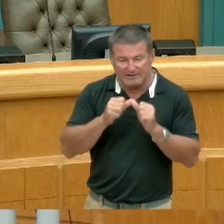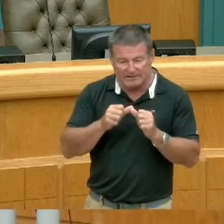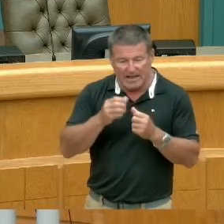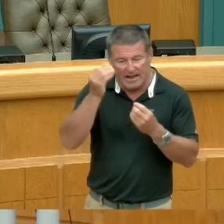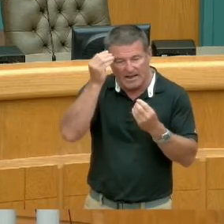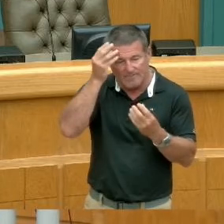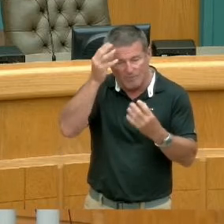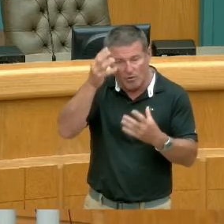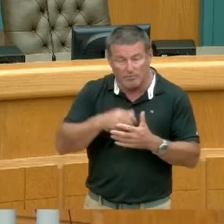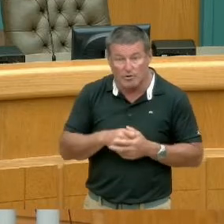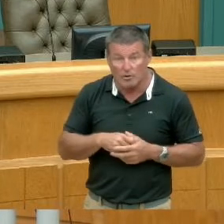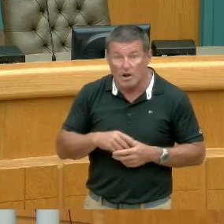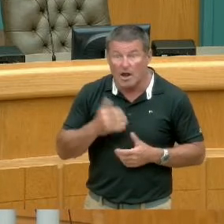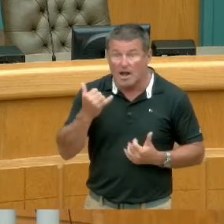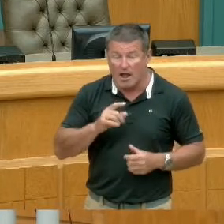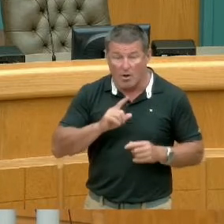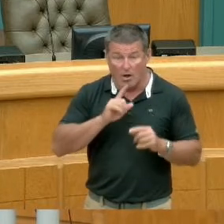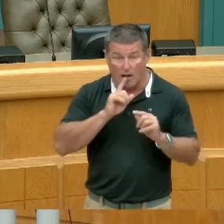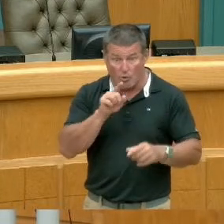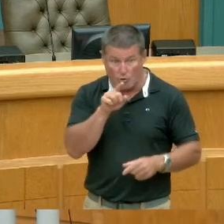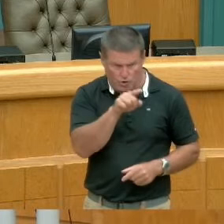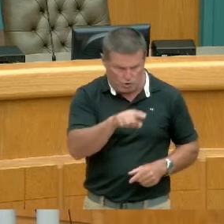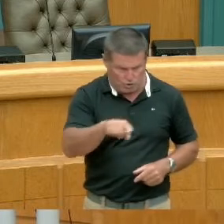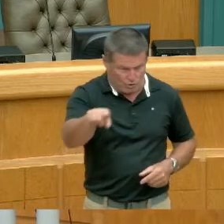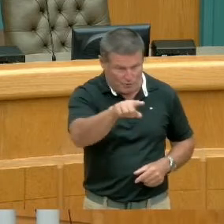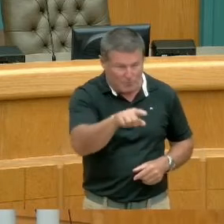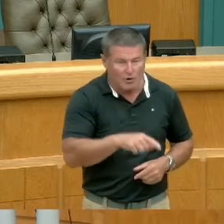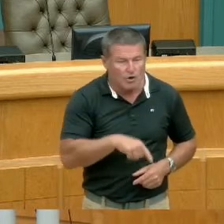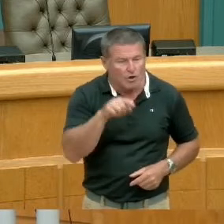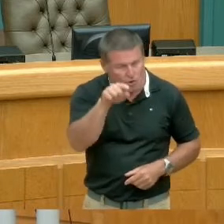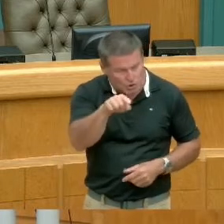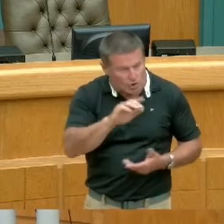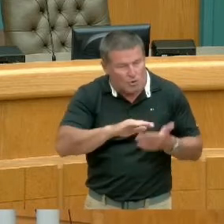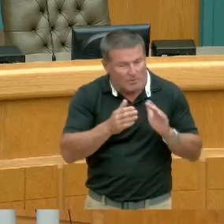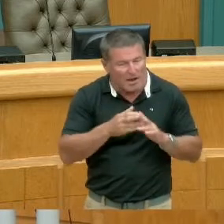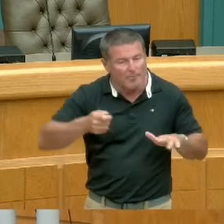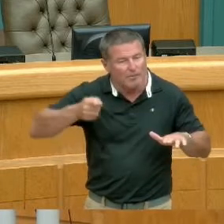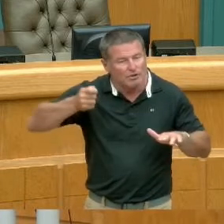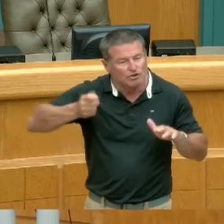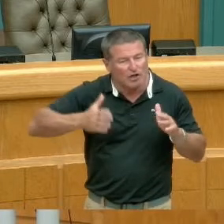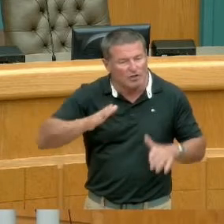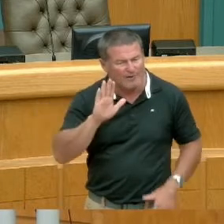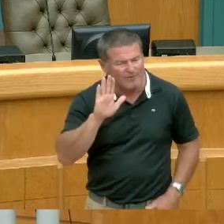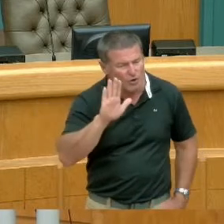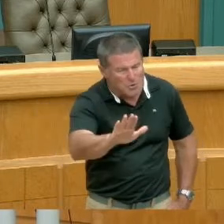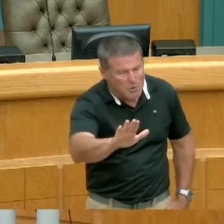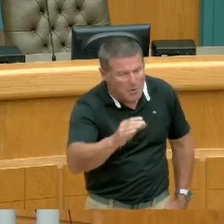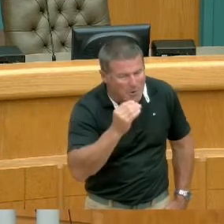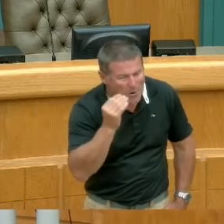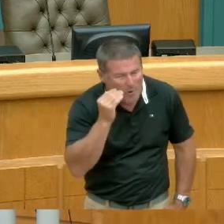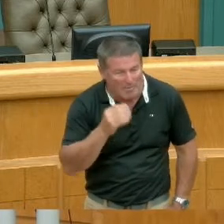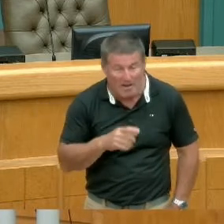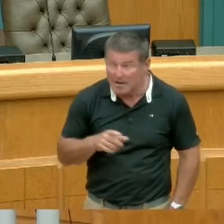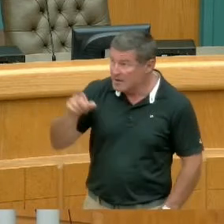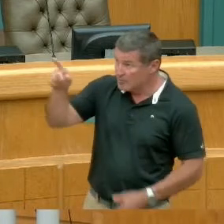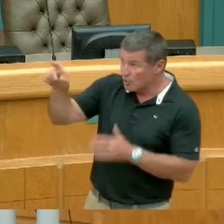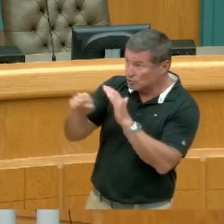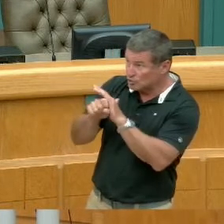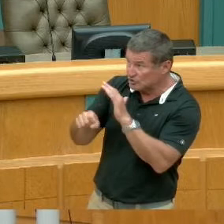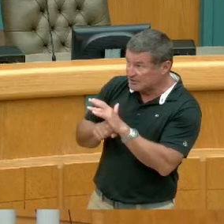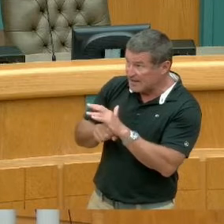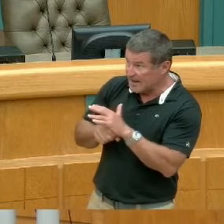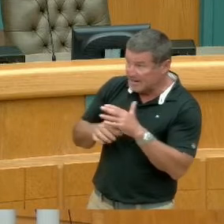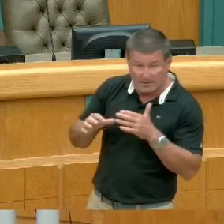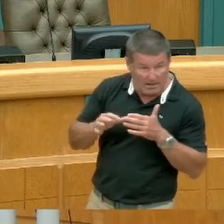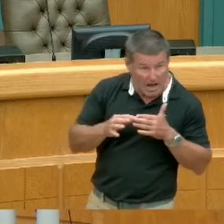household. You get to be the county judge of your own home. Execute those orders.